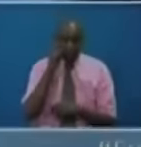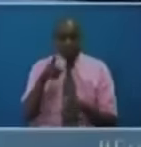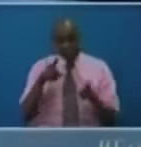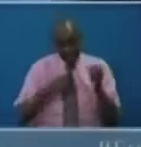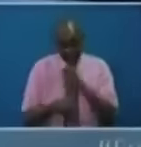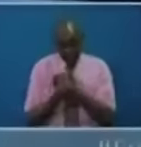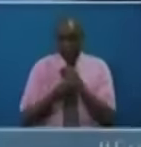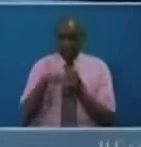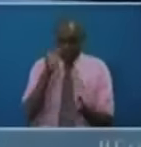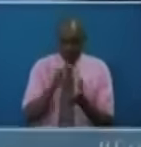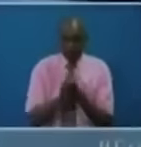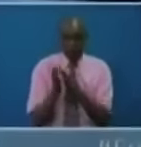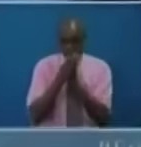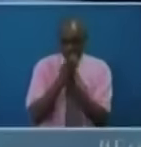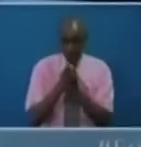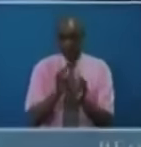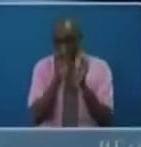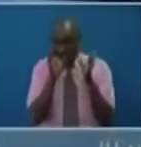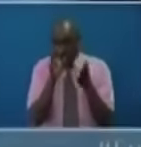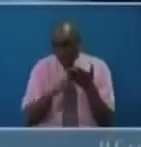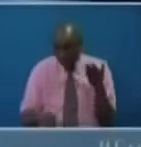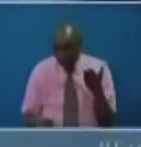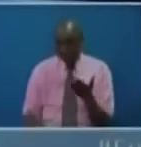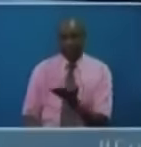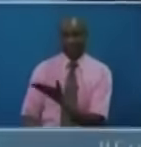about that. Let's just have that story right now.